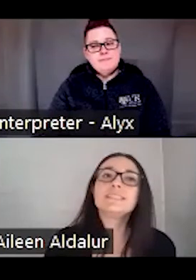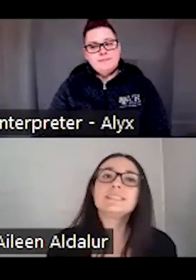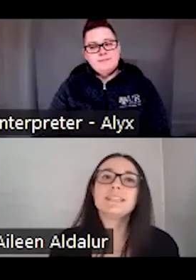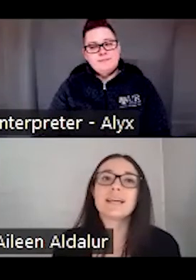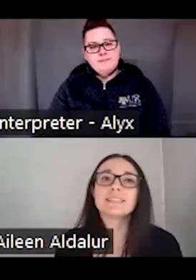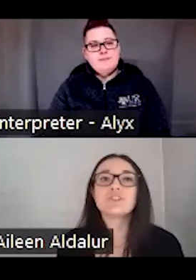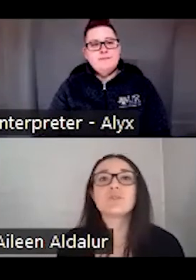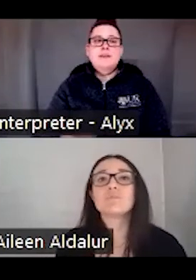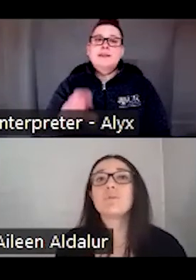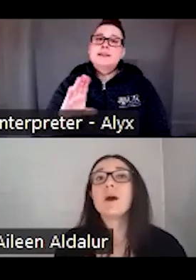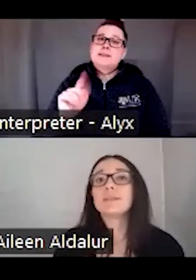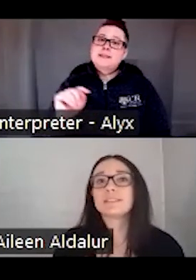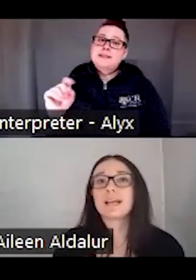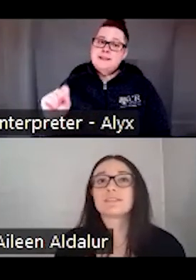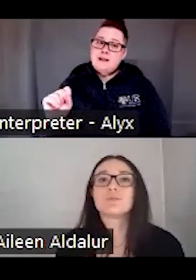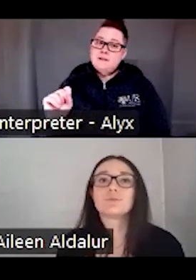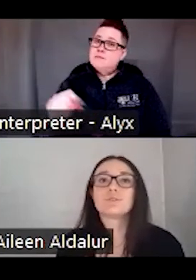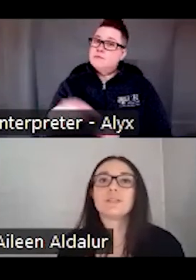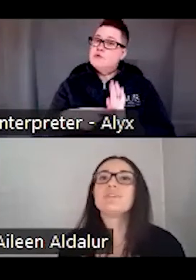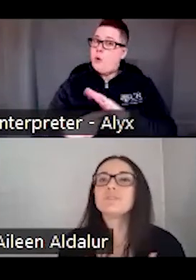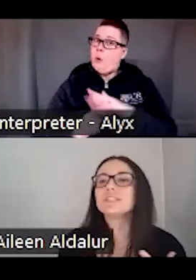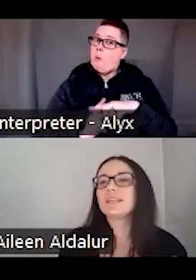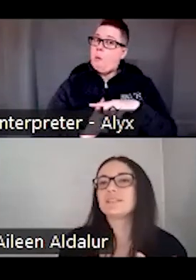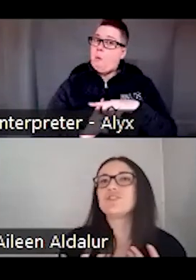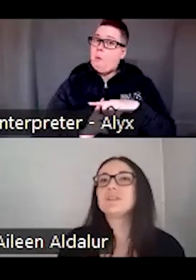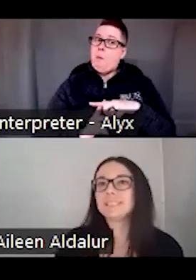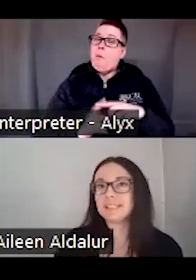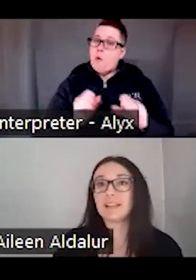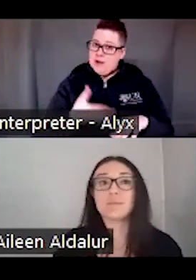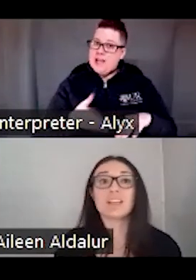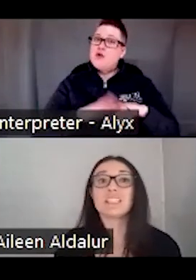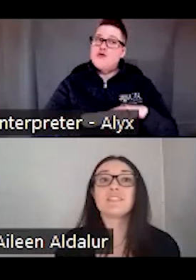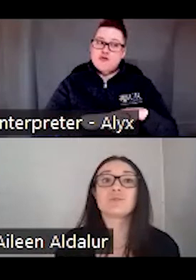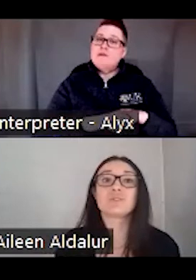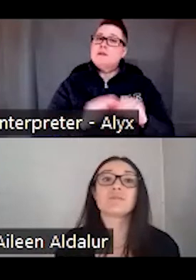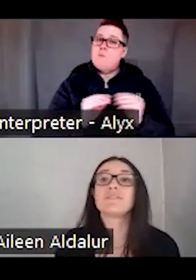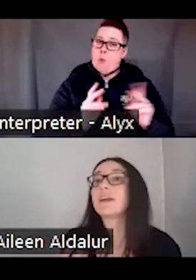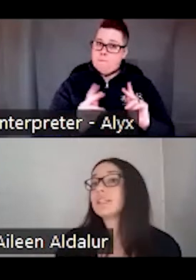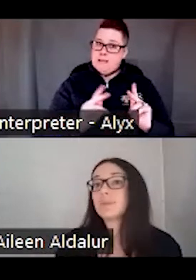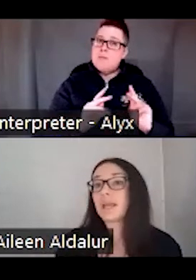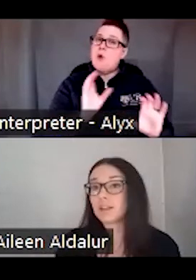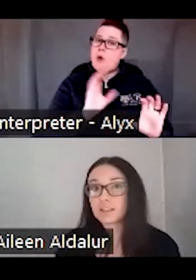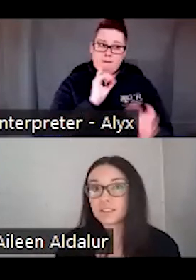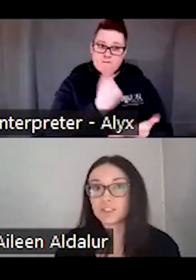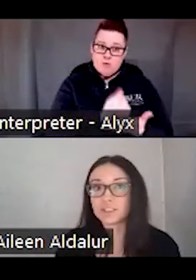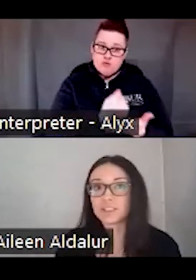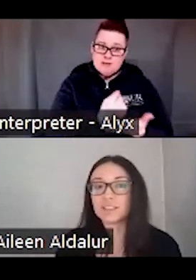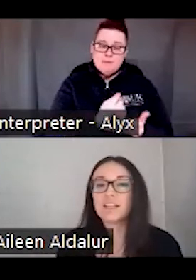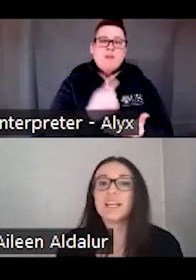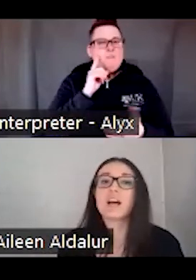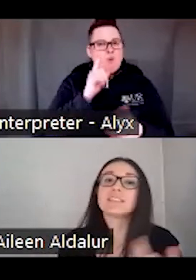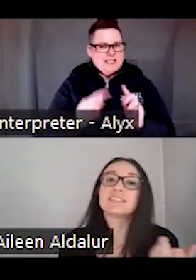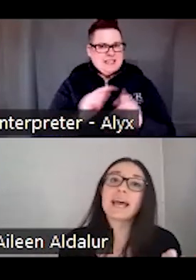So CBT-TS has shown promise as a tool to increase rates of treatment seeking among individuals with various behavioral health